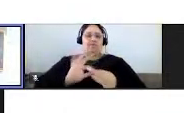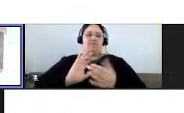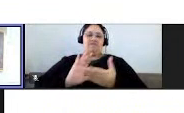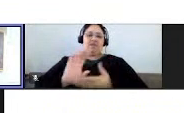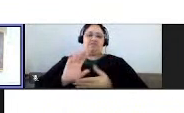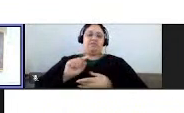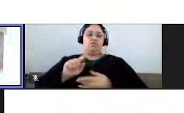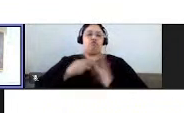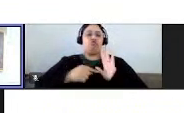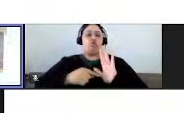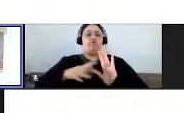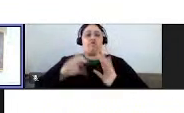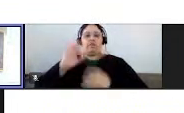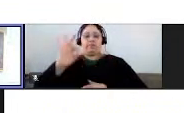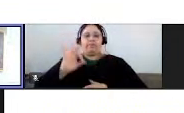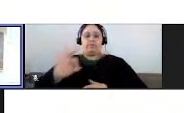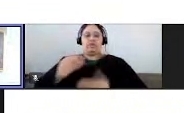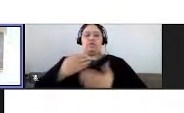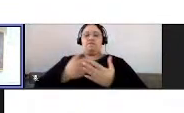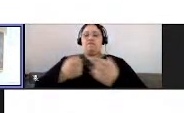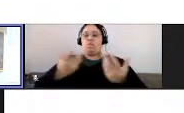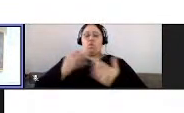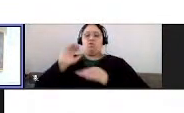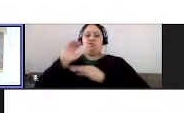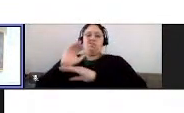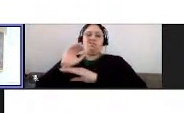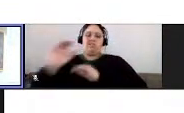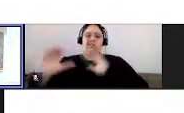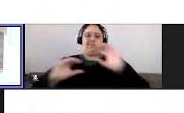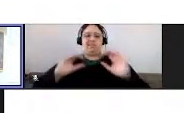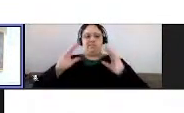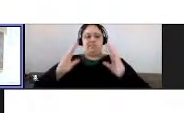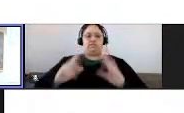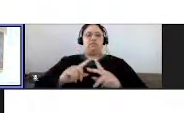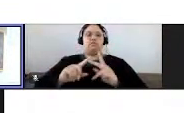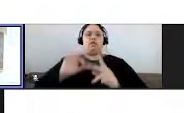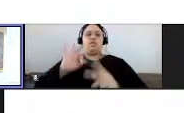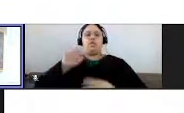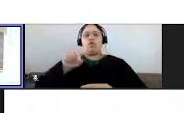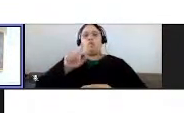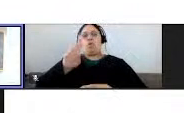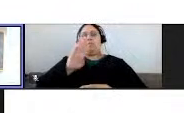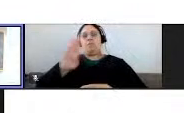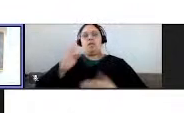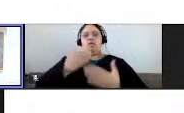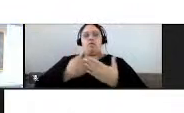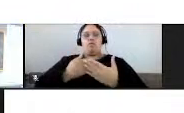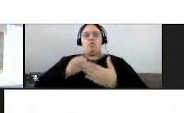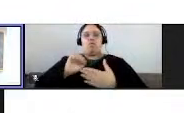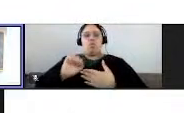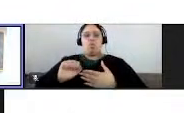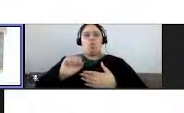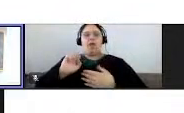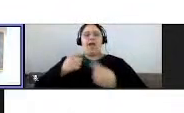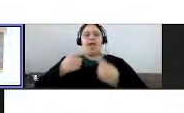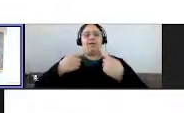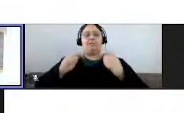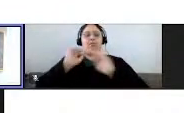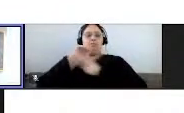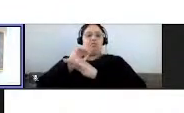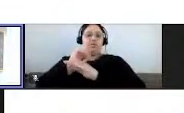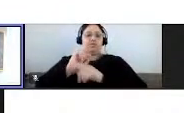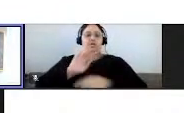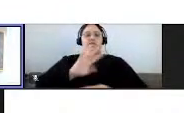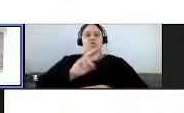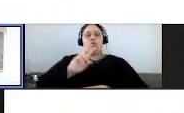of which 50% will be directly from foreign investors, 3.1 billion in terms of exports, 423